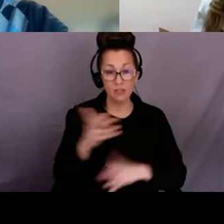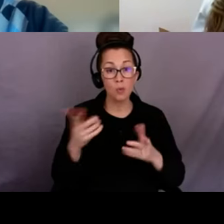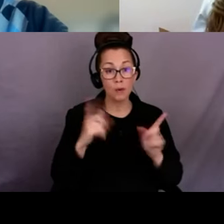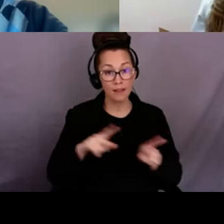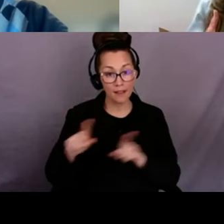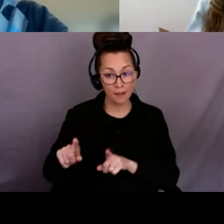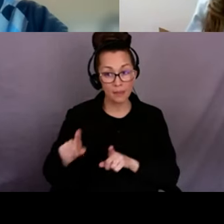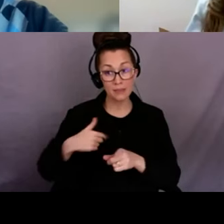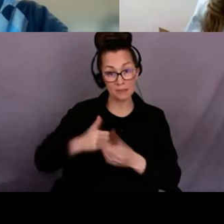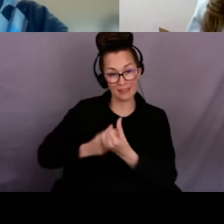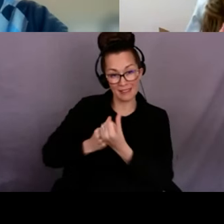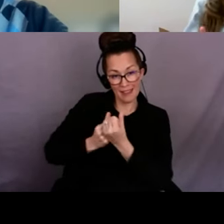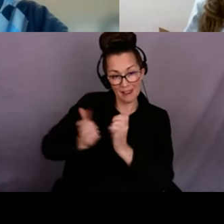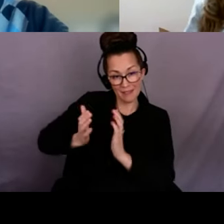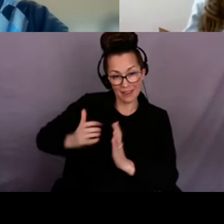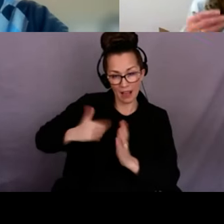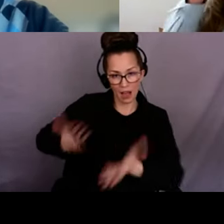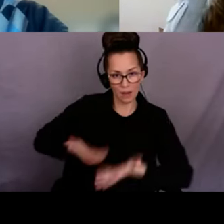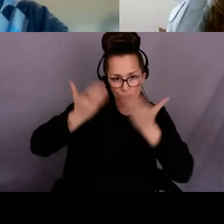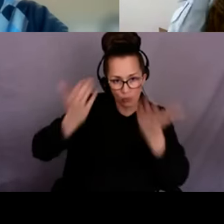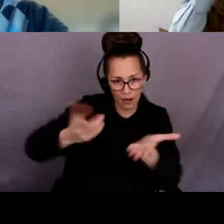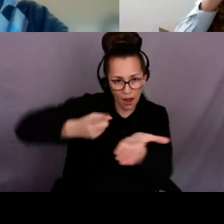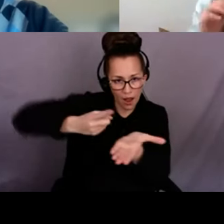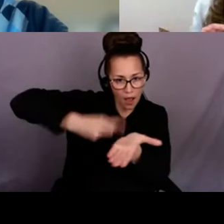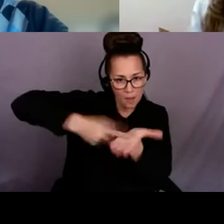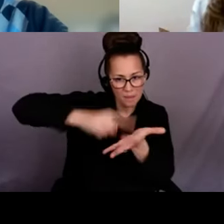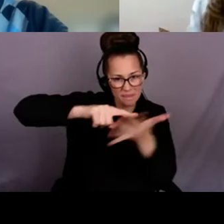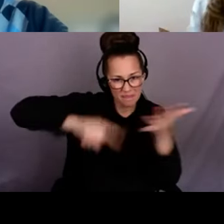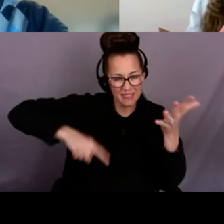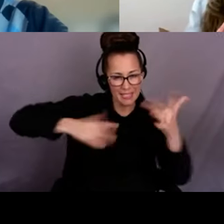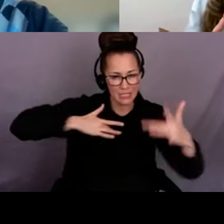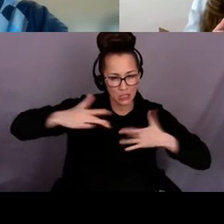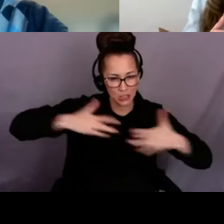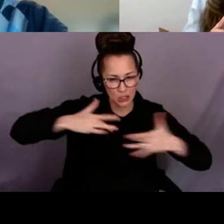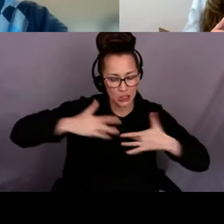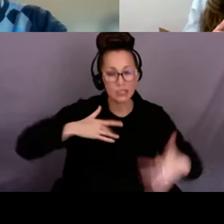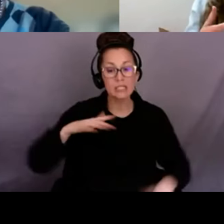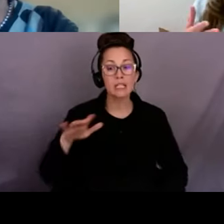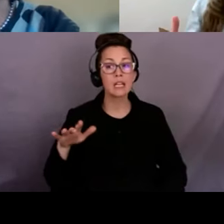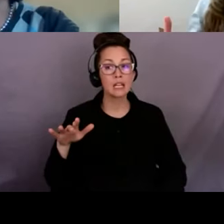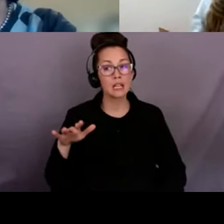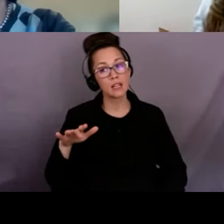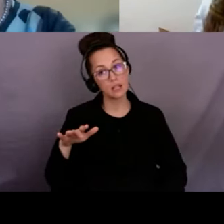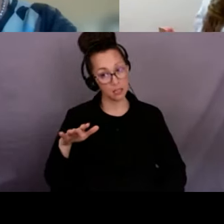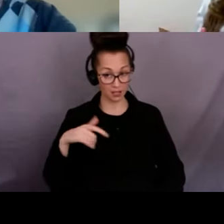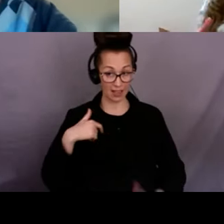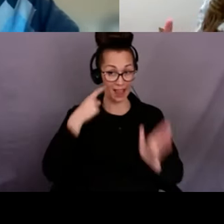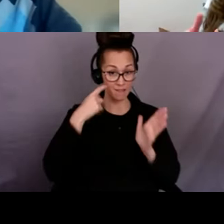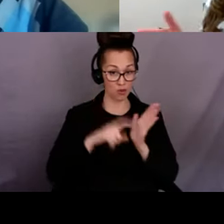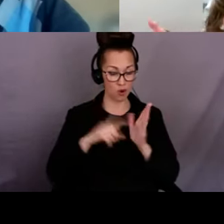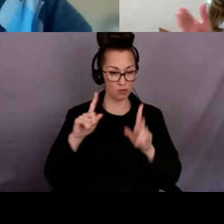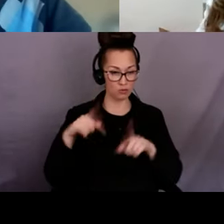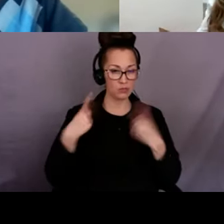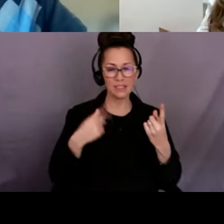as an advocate, when I bring this up, when I bring forth these concerns, what I have noticed over the last, and